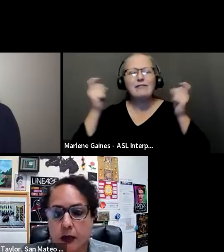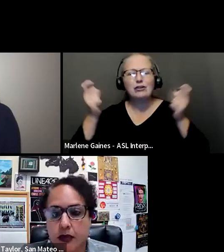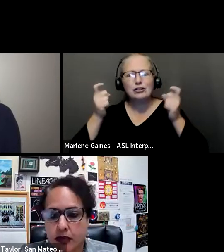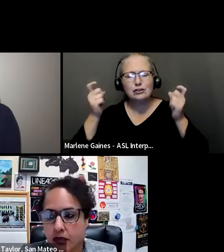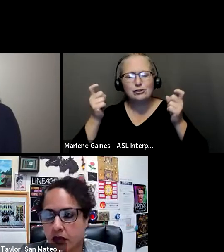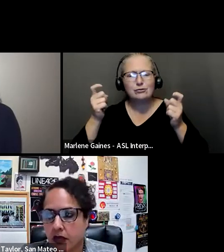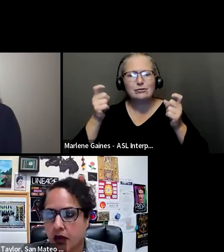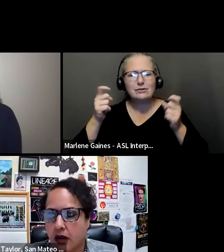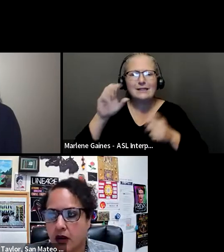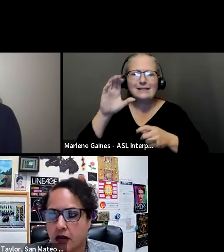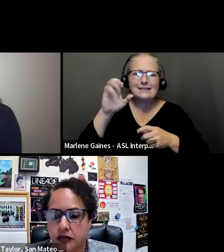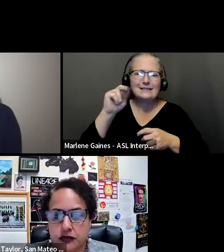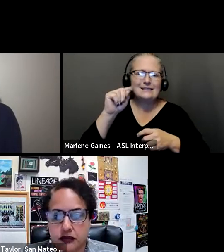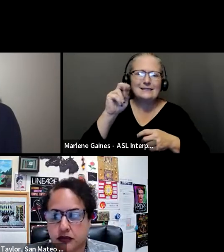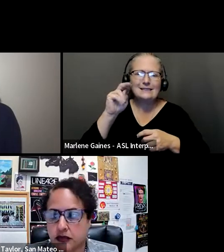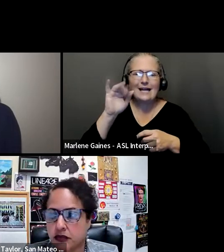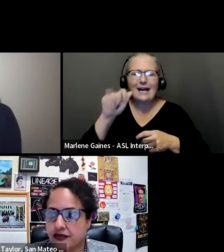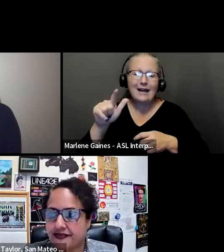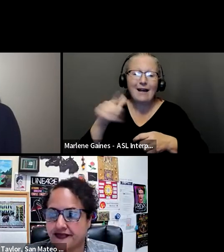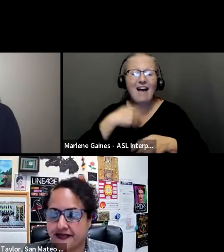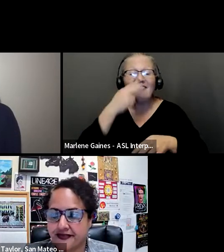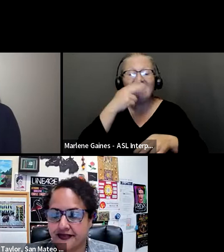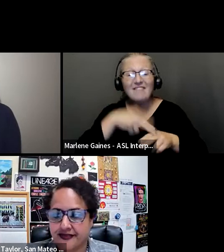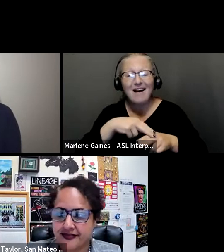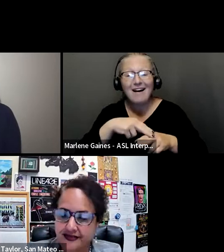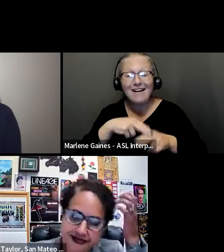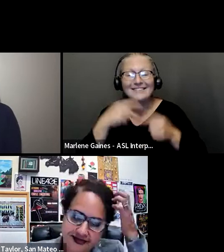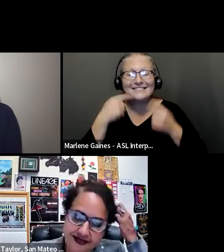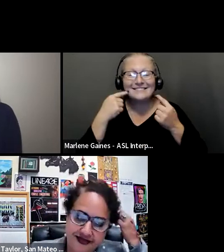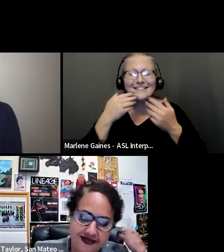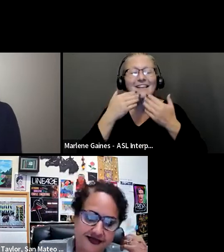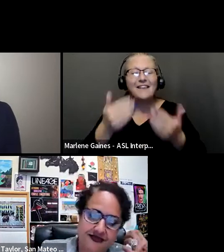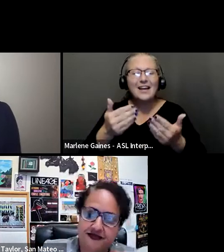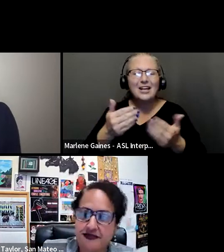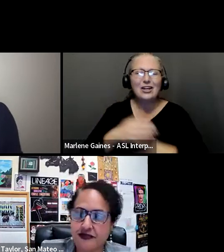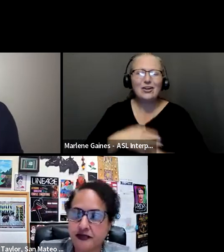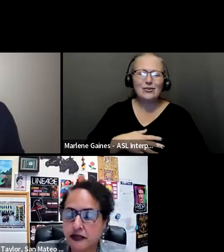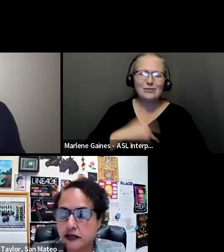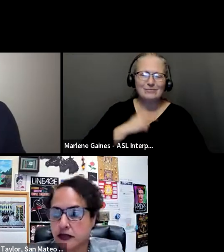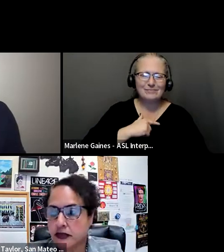celebration. centennial. Have fun. Thank you.